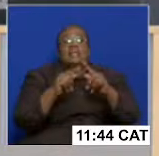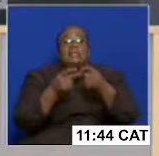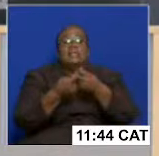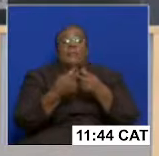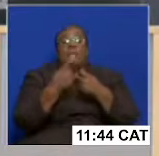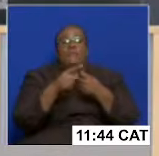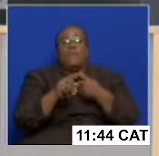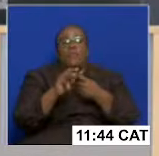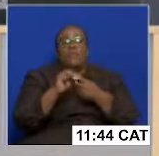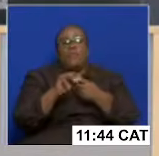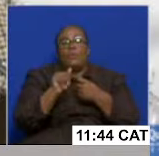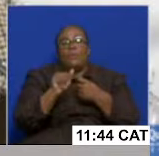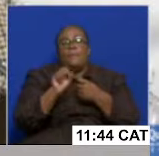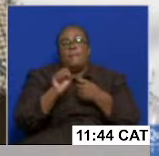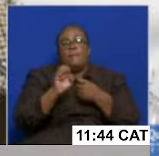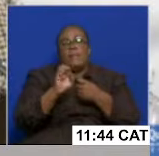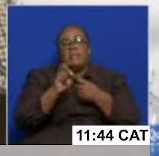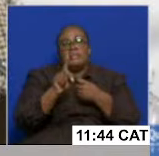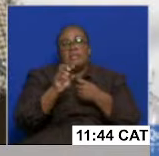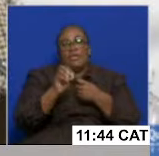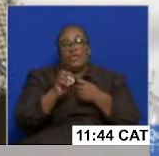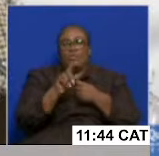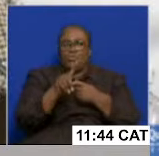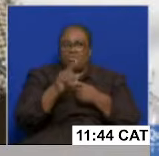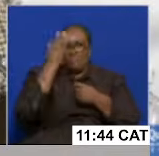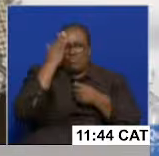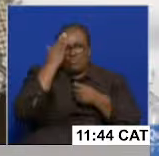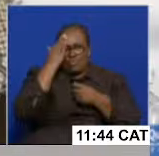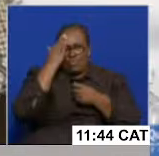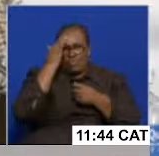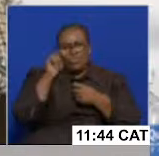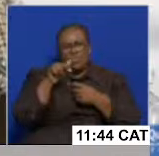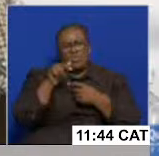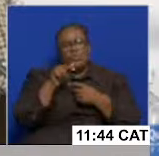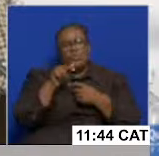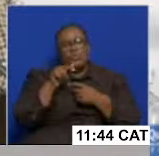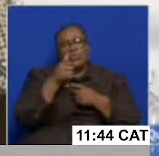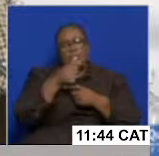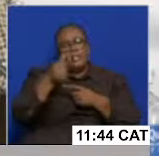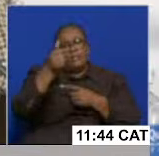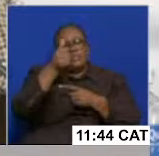familiar with a Deputy Chief Inspector Gerald Maseko? Do you know such a person?